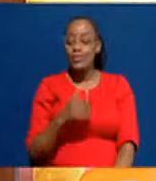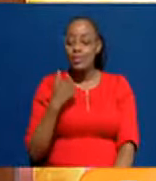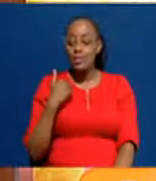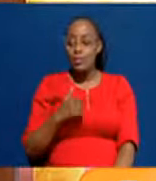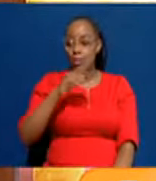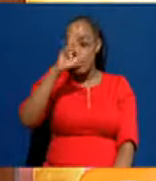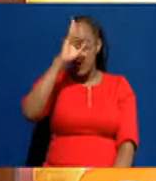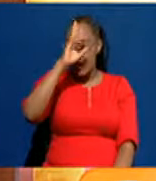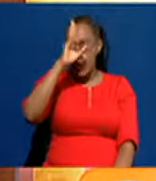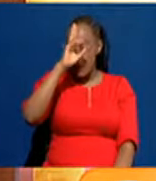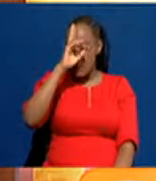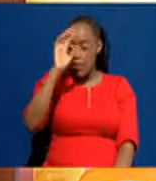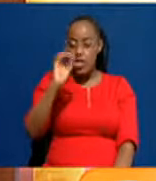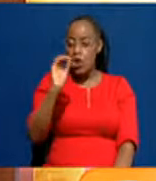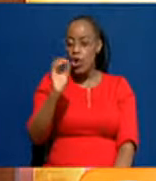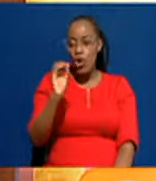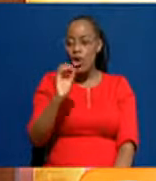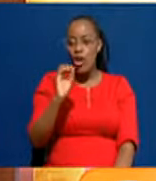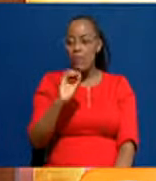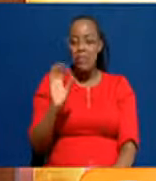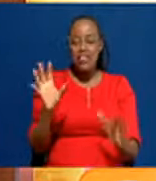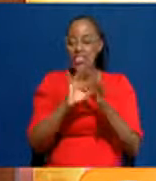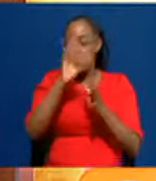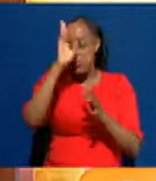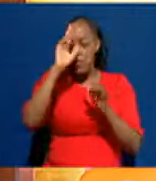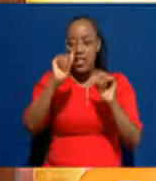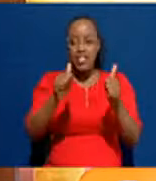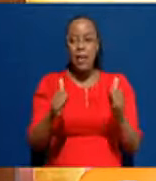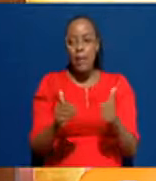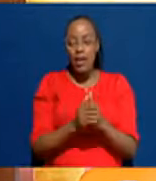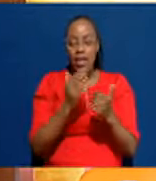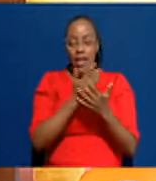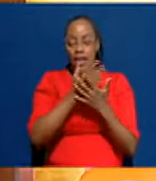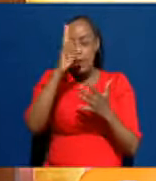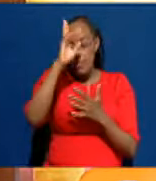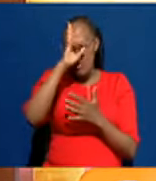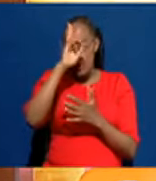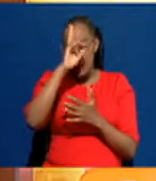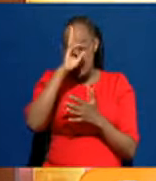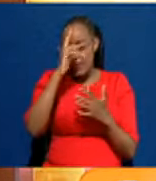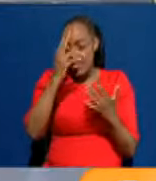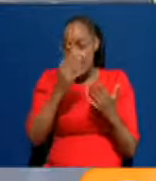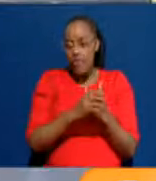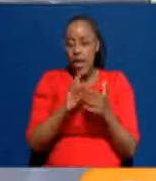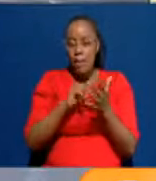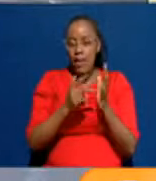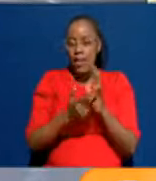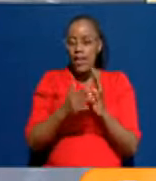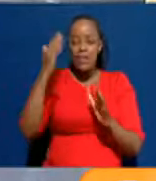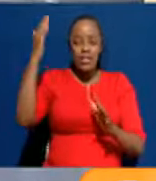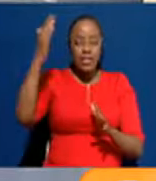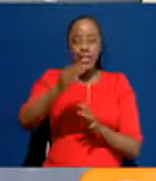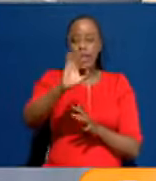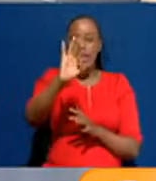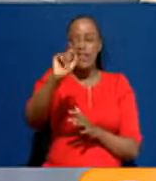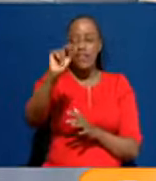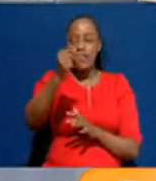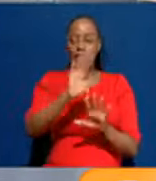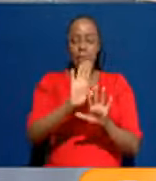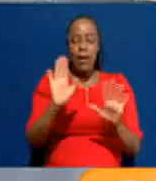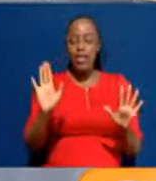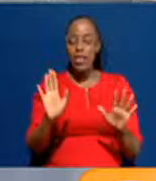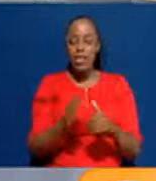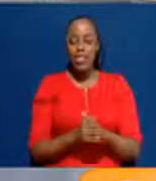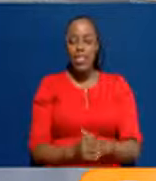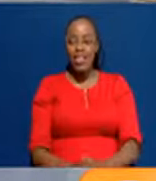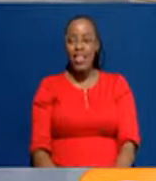Nico as Faith. So you go any police or KDF? Straight Faith. Yeah, straight Faith. Kabisa.